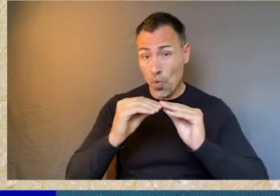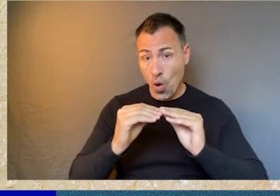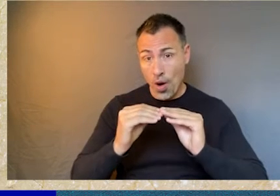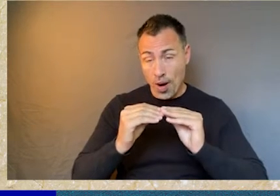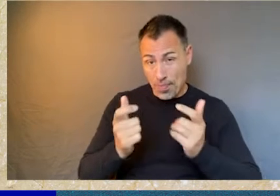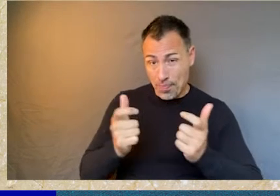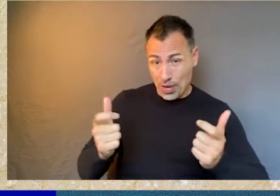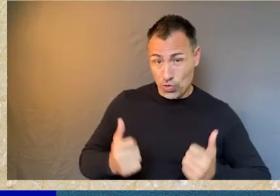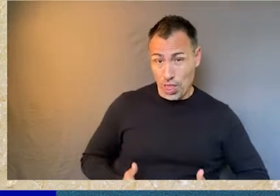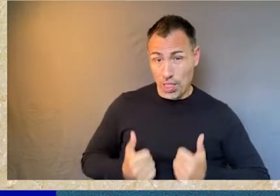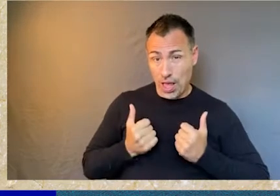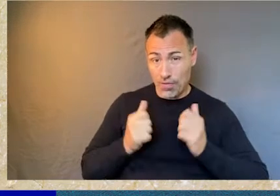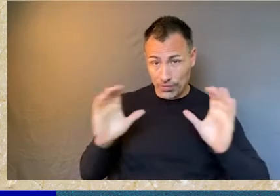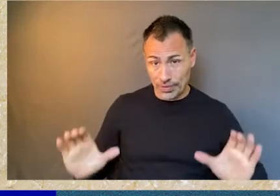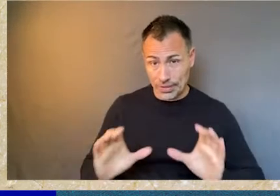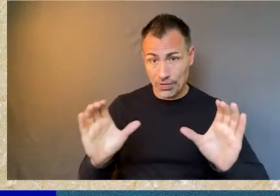you look at